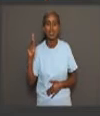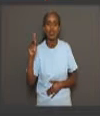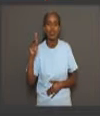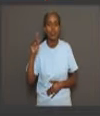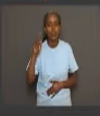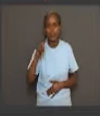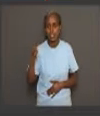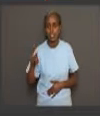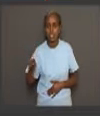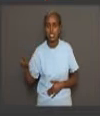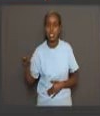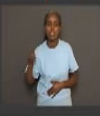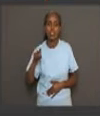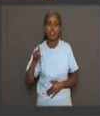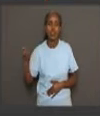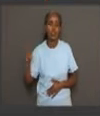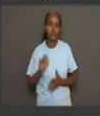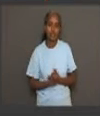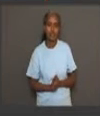the z-axis.